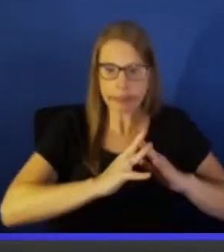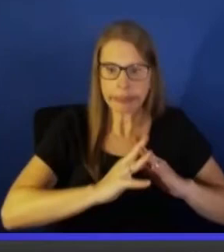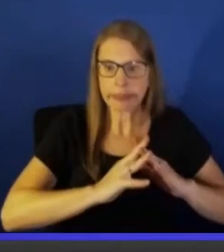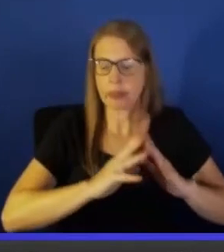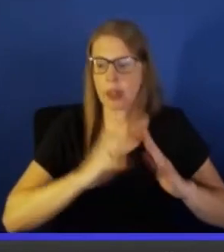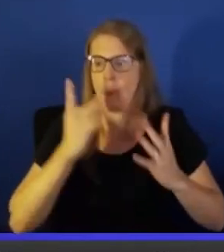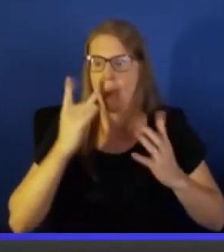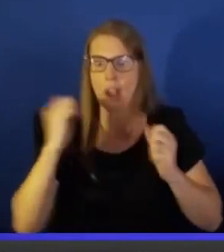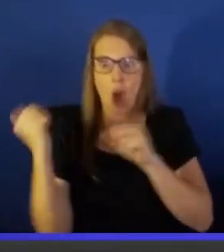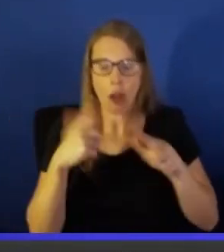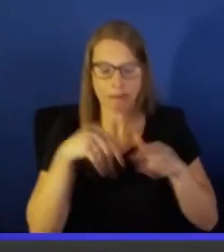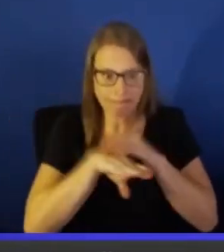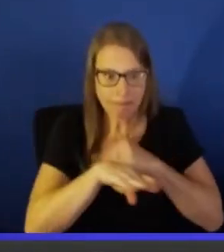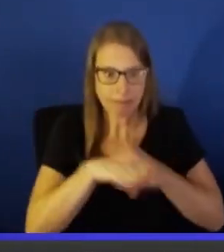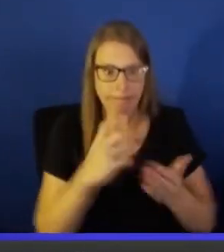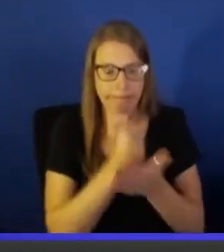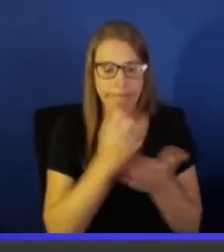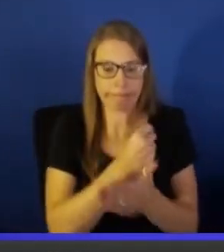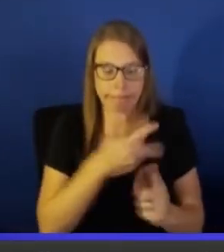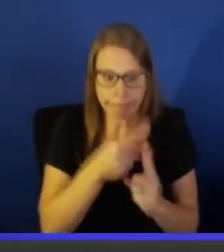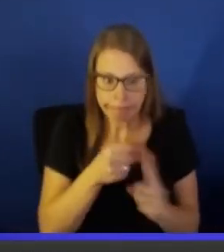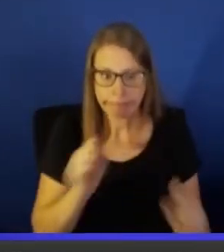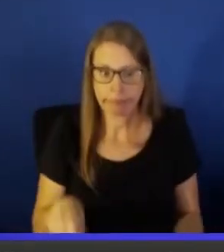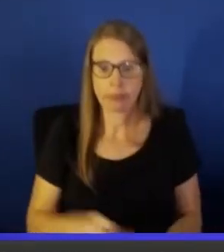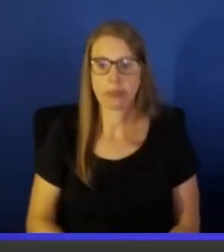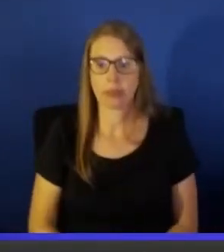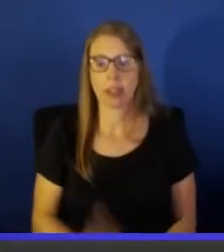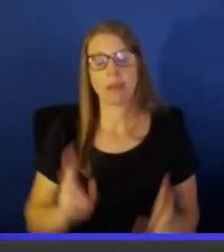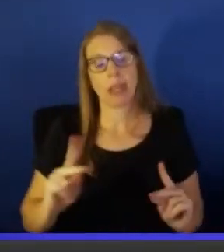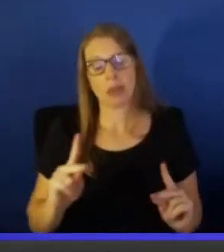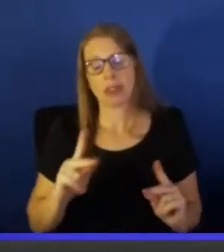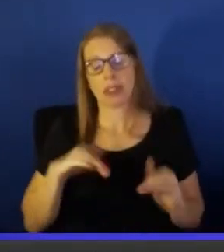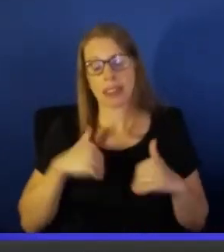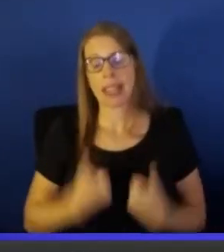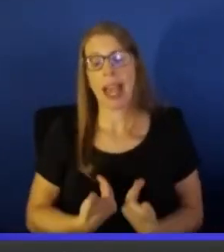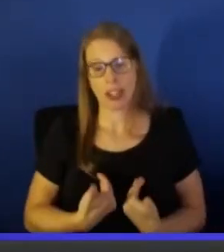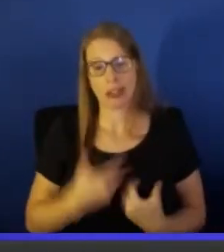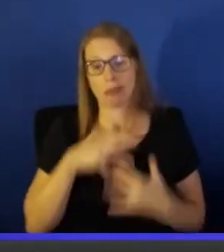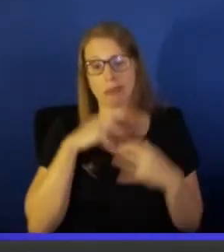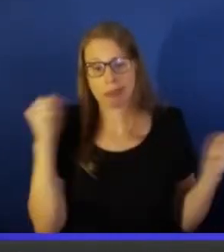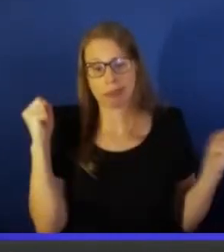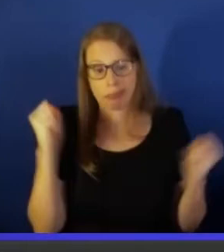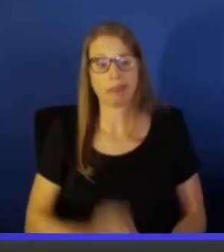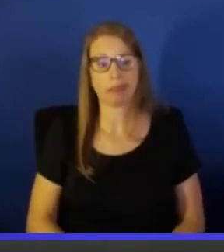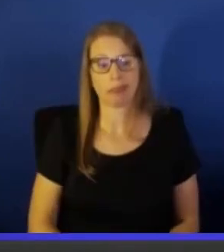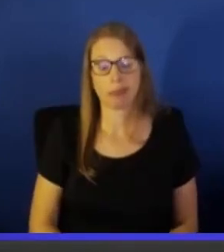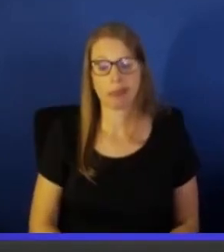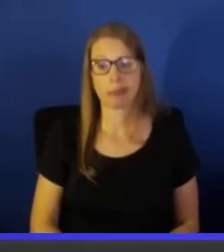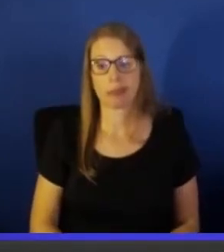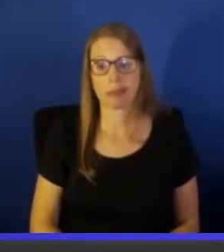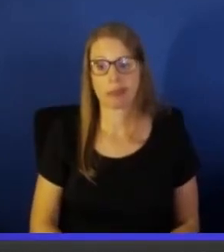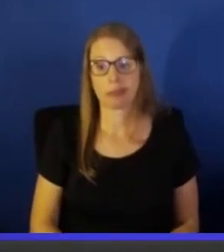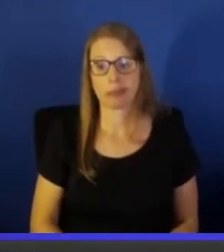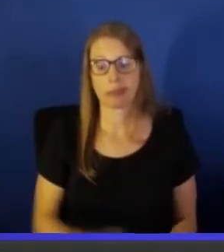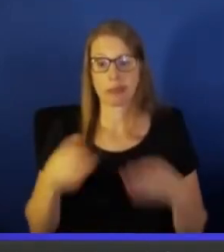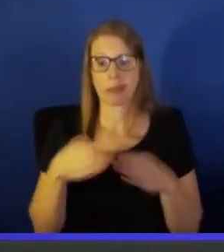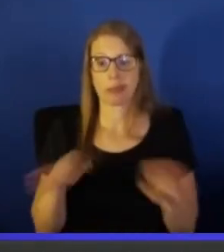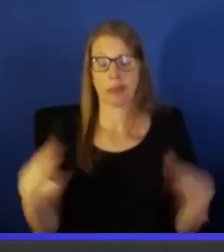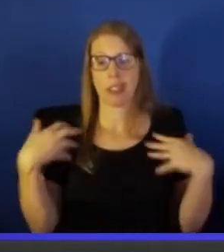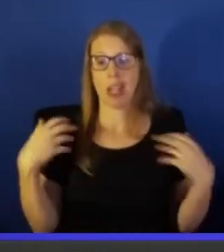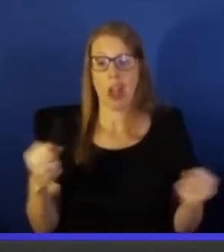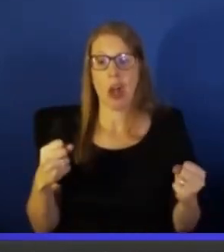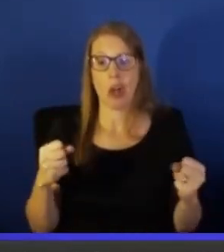to the vaccine. People are really tired. A lot of our public health force has left, decided that they want to do something different. This